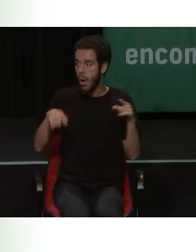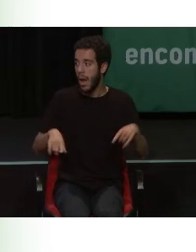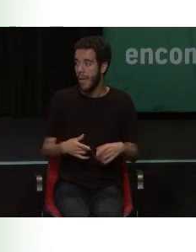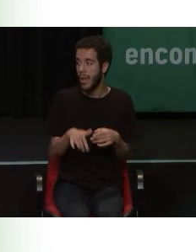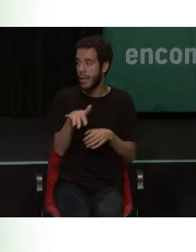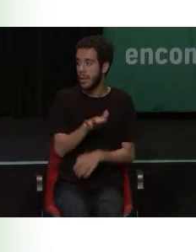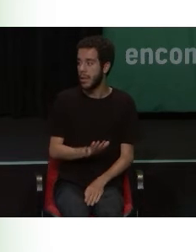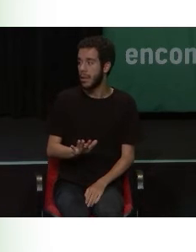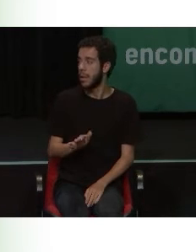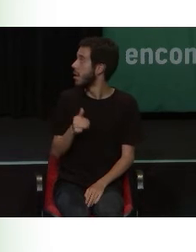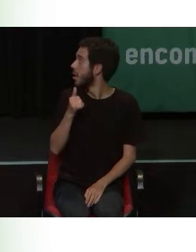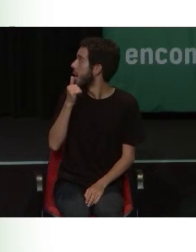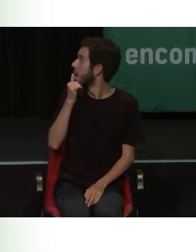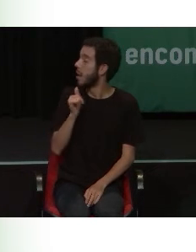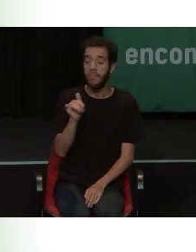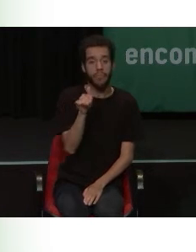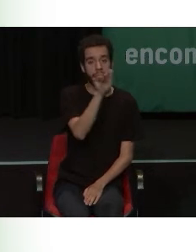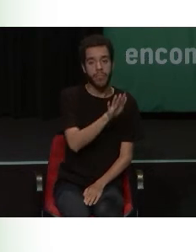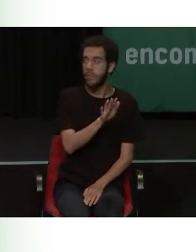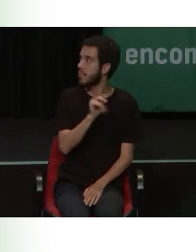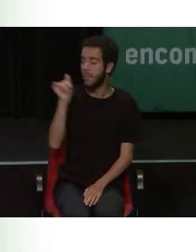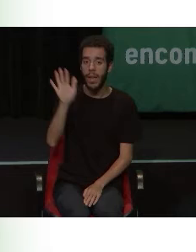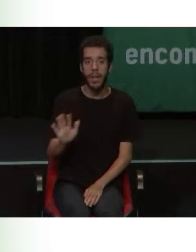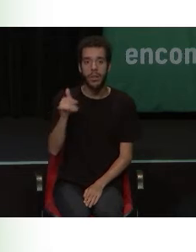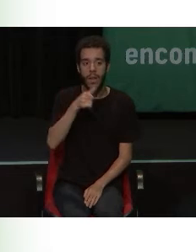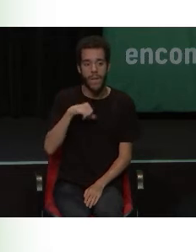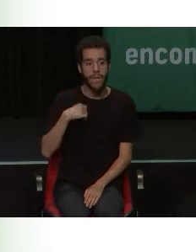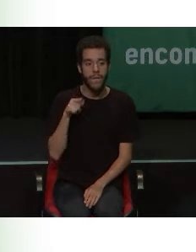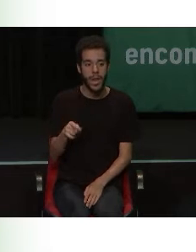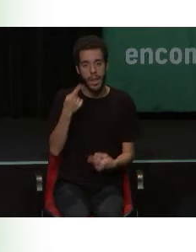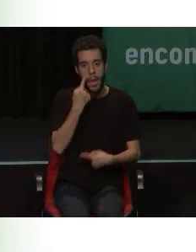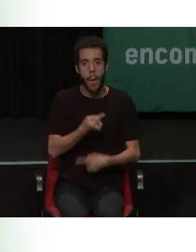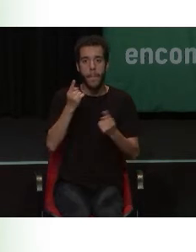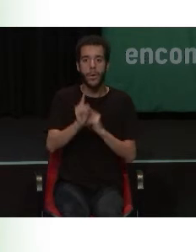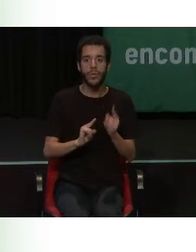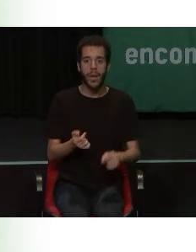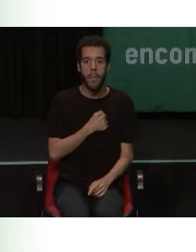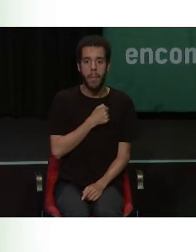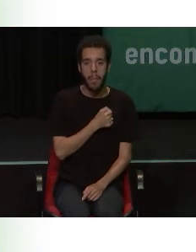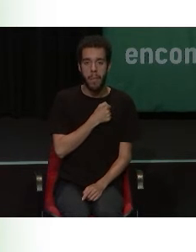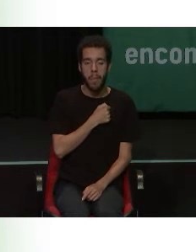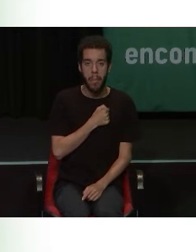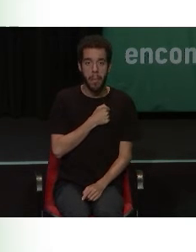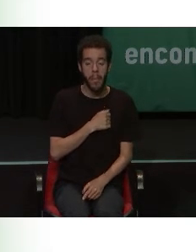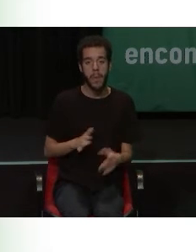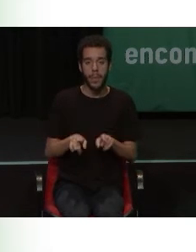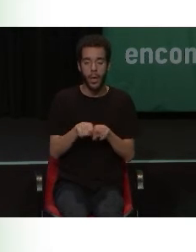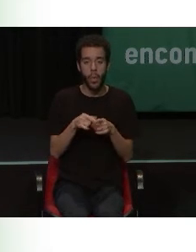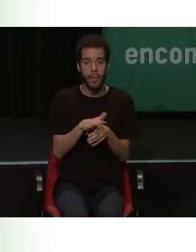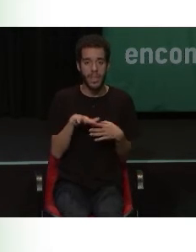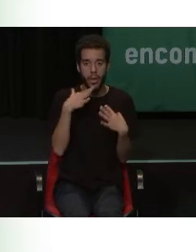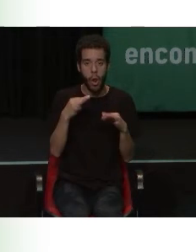to see temos when an individual indicador que can mede suddenly a be situação infected de with batimento COVID cardíaco em repouso, portanto, uma situação by